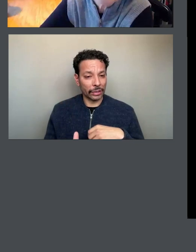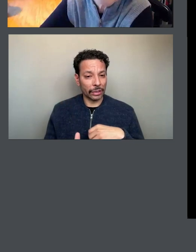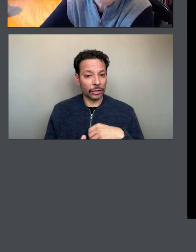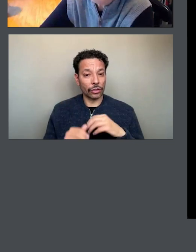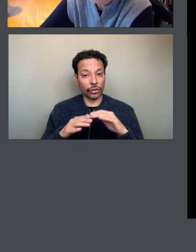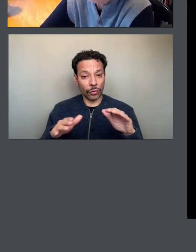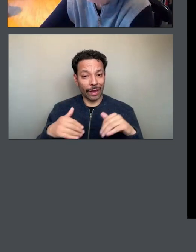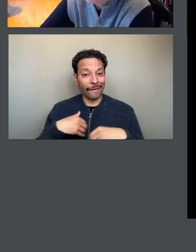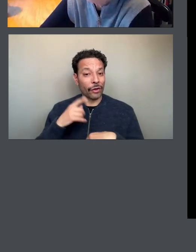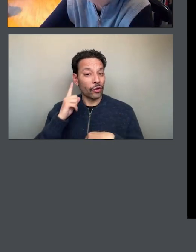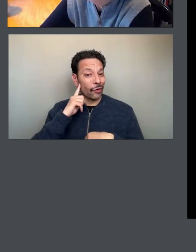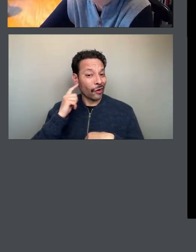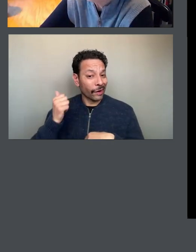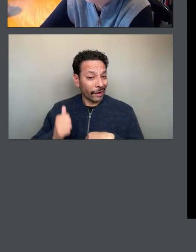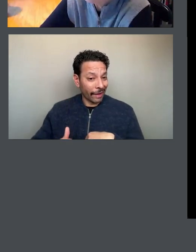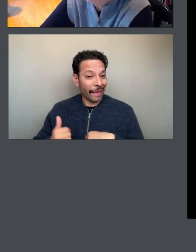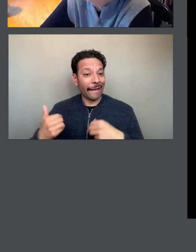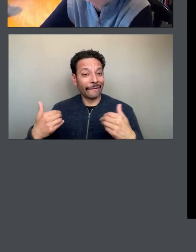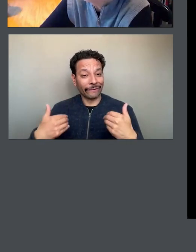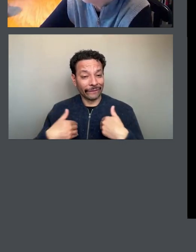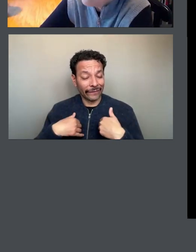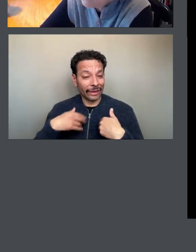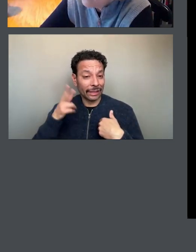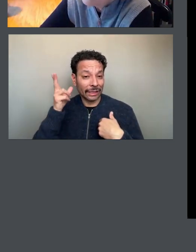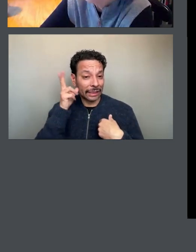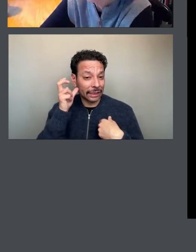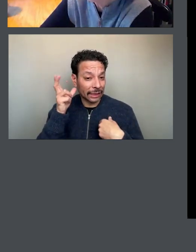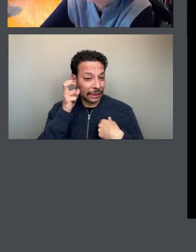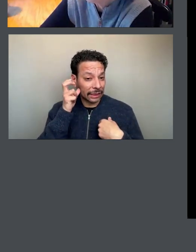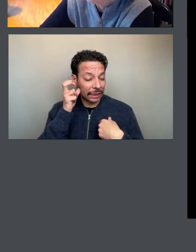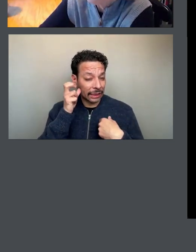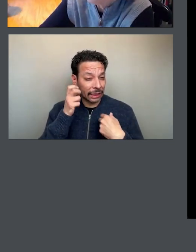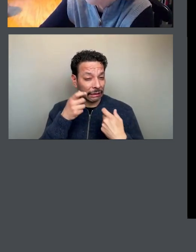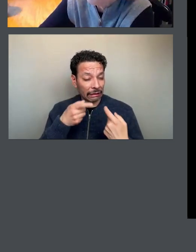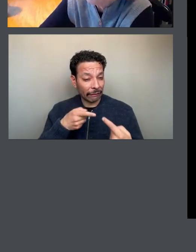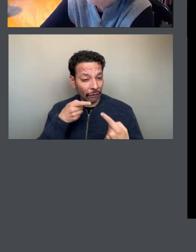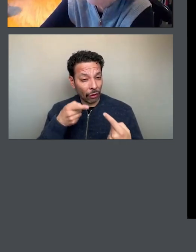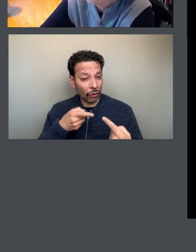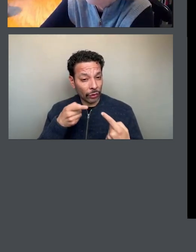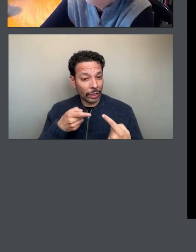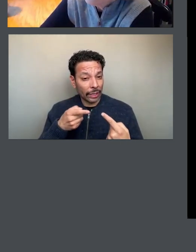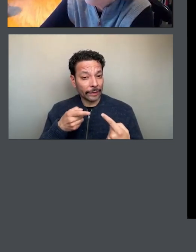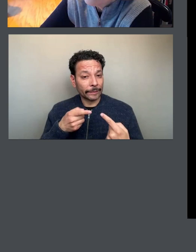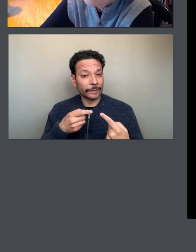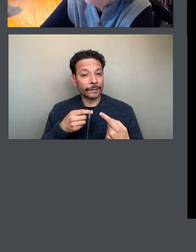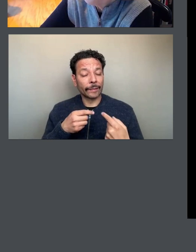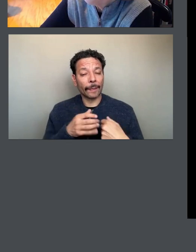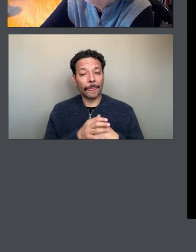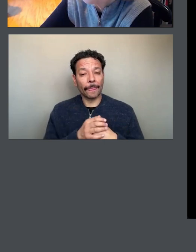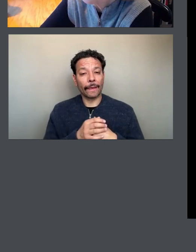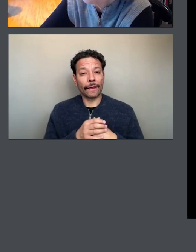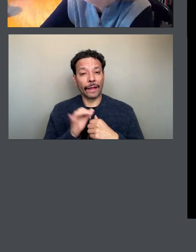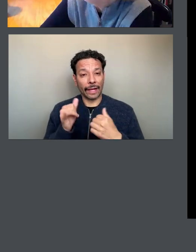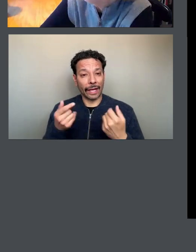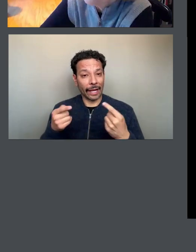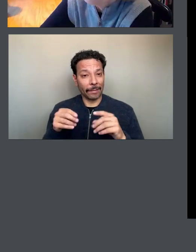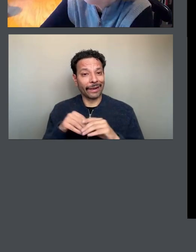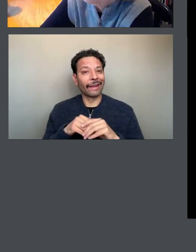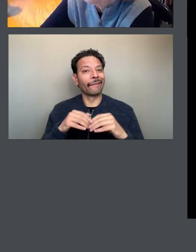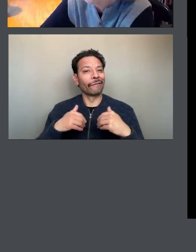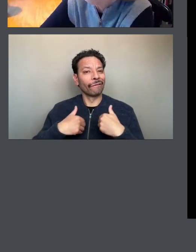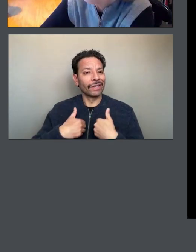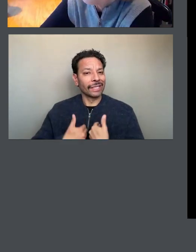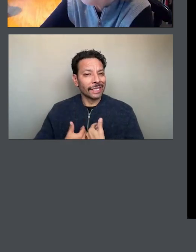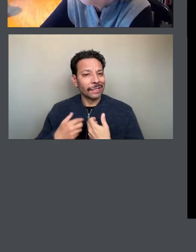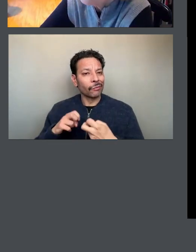with unilateral hearing loss have listening difficulties that result in effort and fatigue